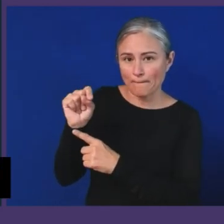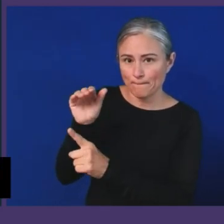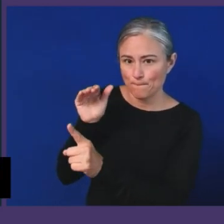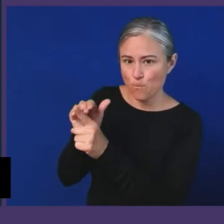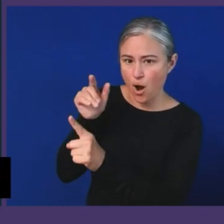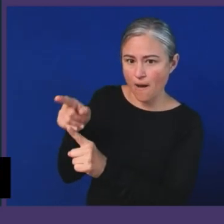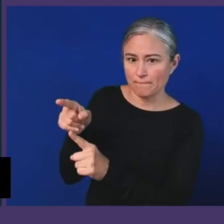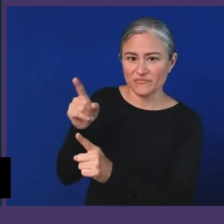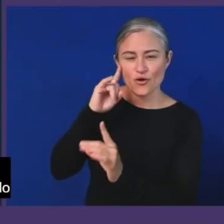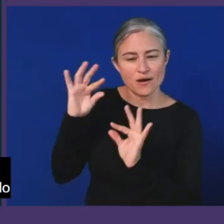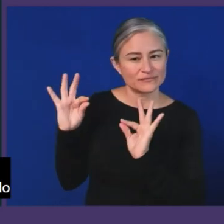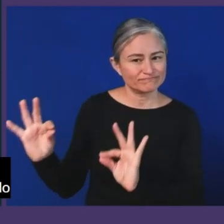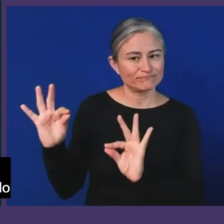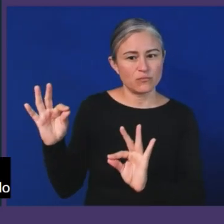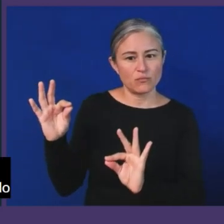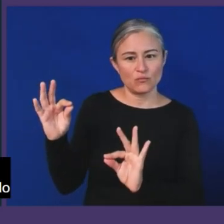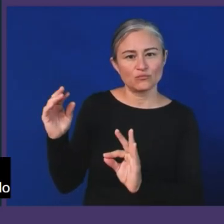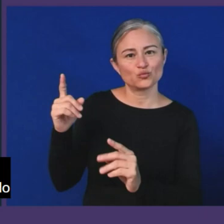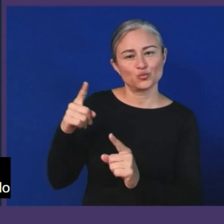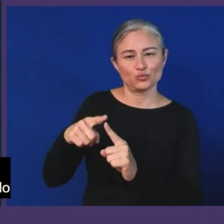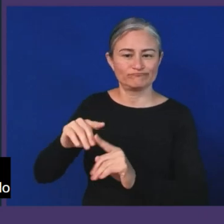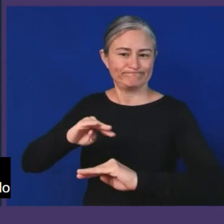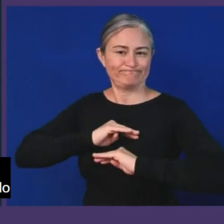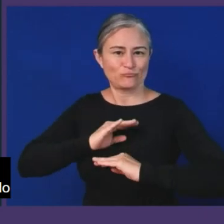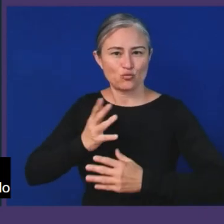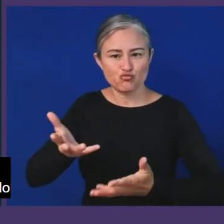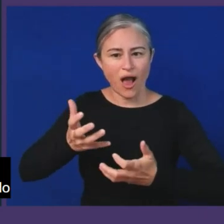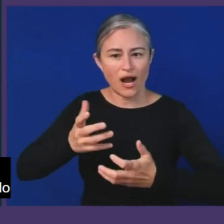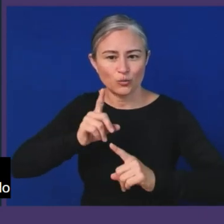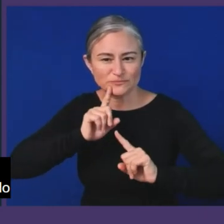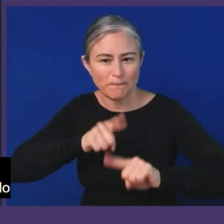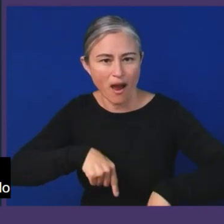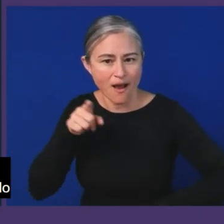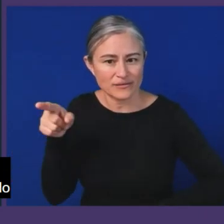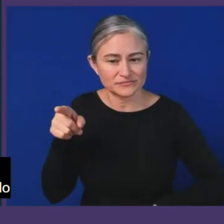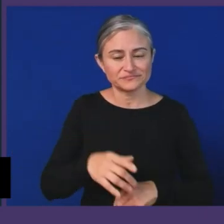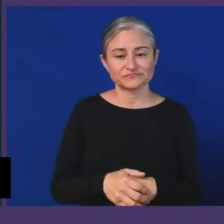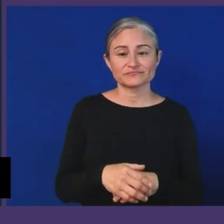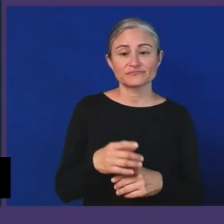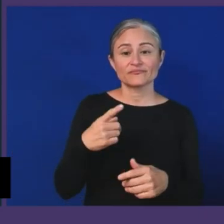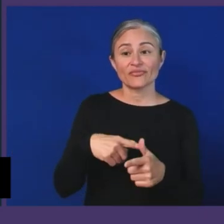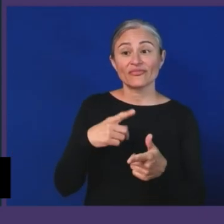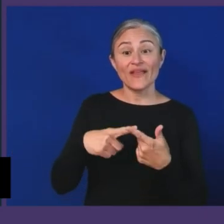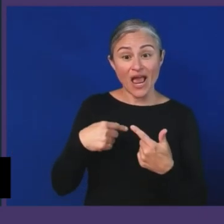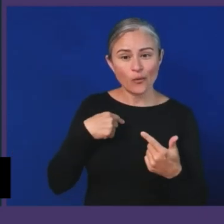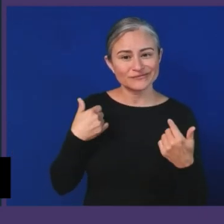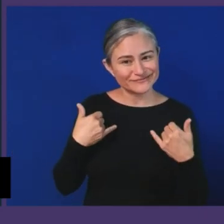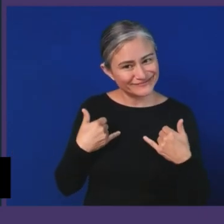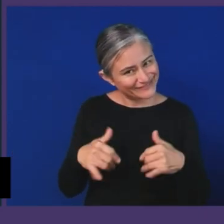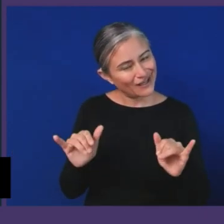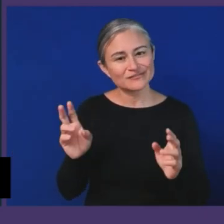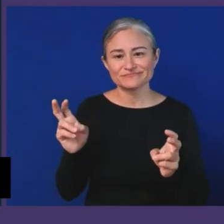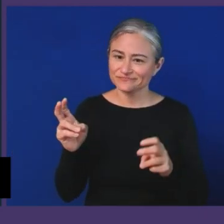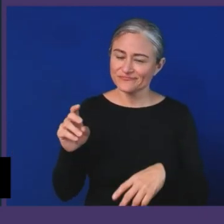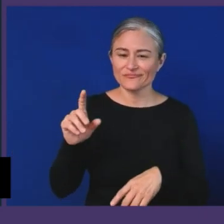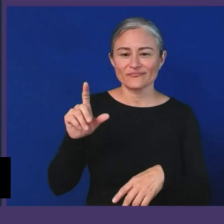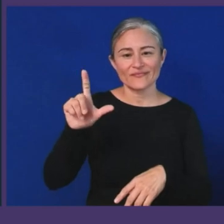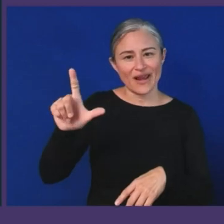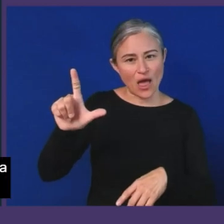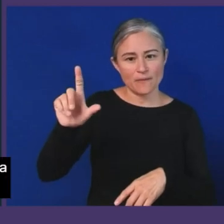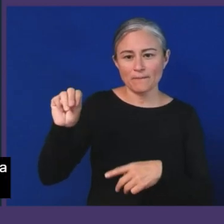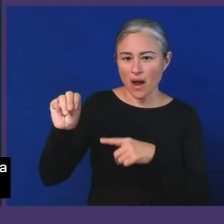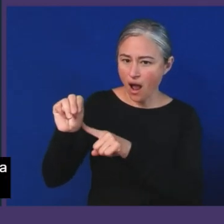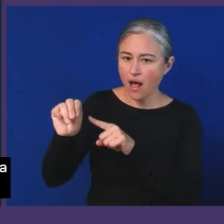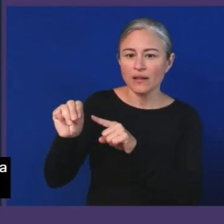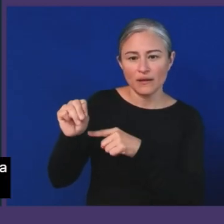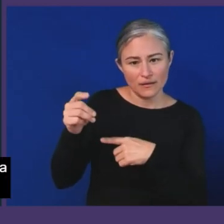language modeling on this data. So nothing changed algorithmically. We're just swapping out a training set. So it used to be internet documents, which is a high quantity,